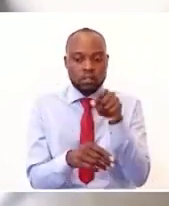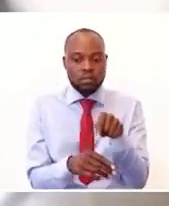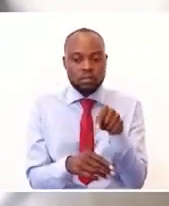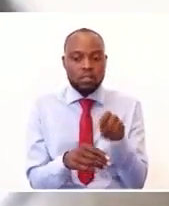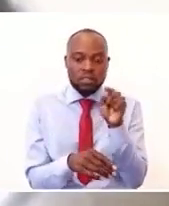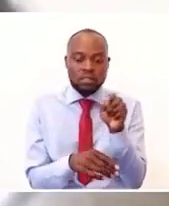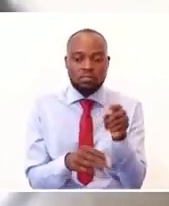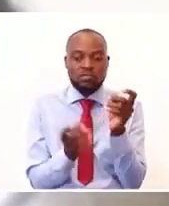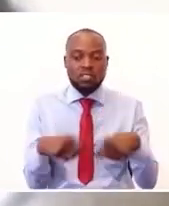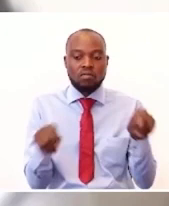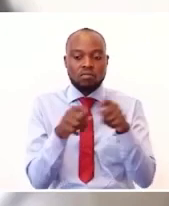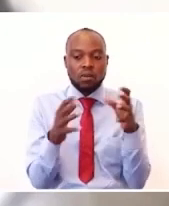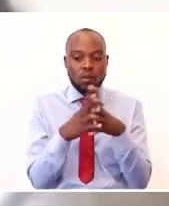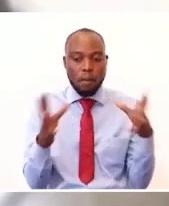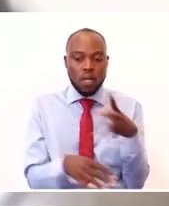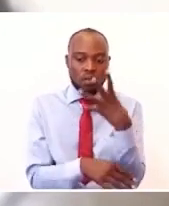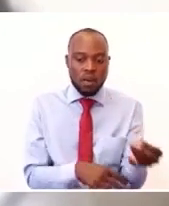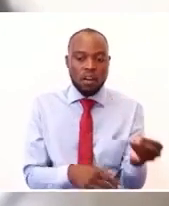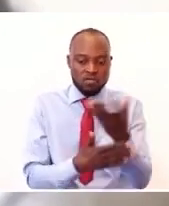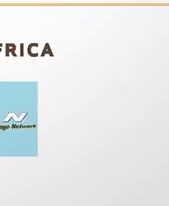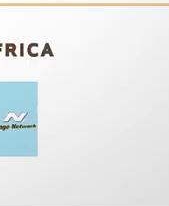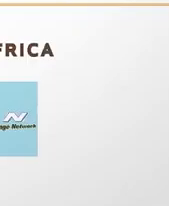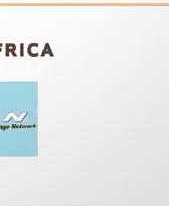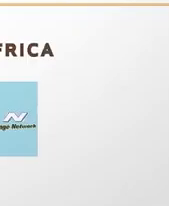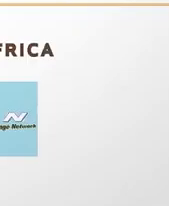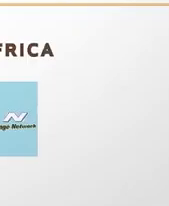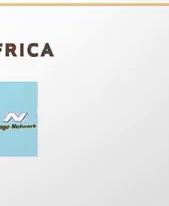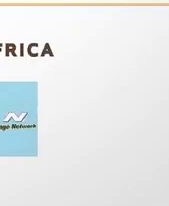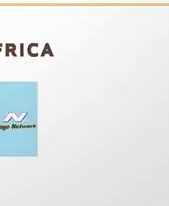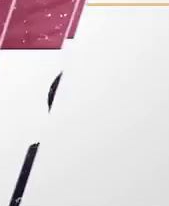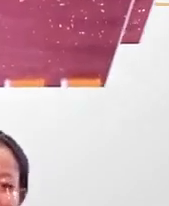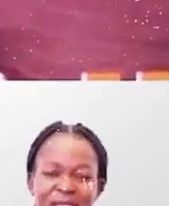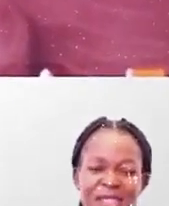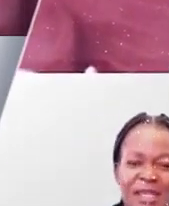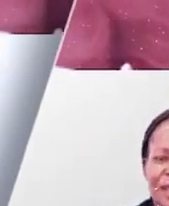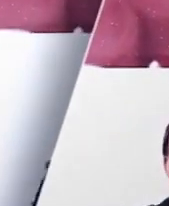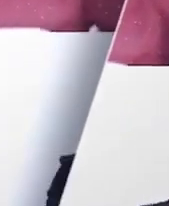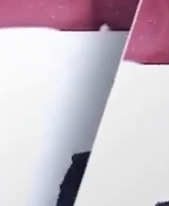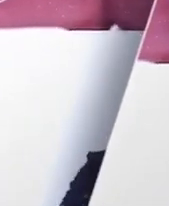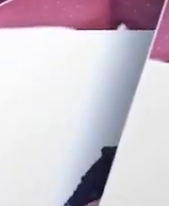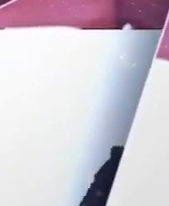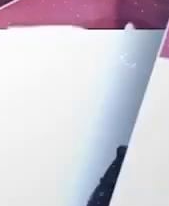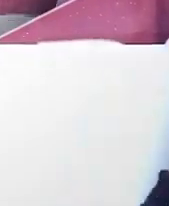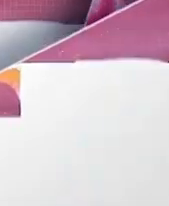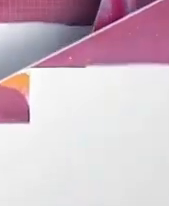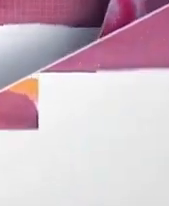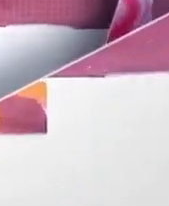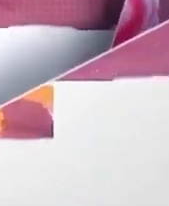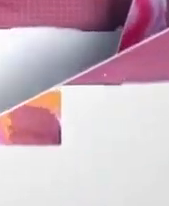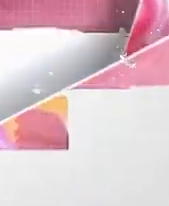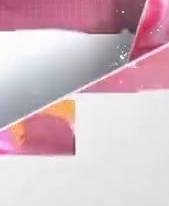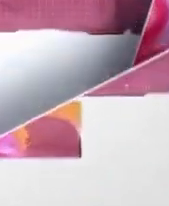so important to have a conversation like this at this point in time.